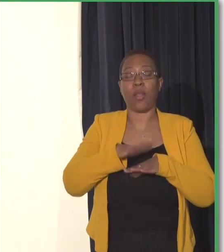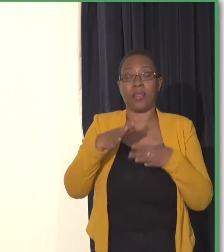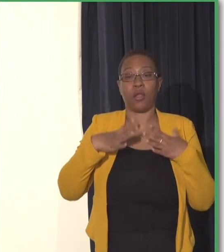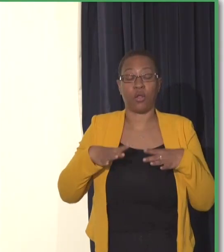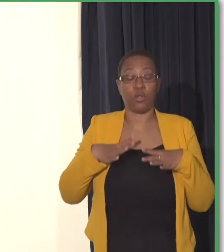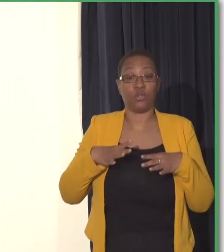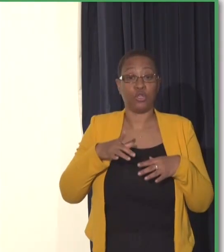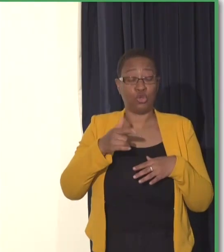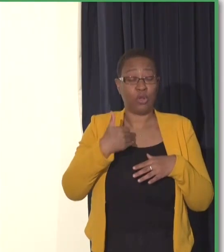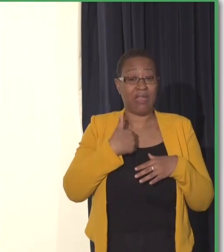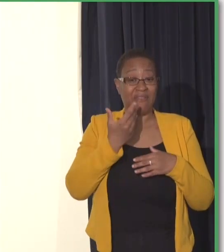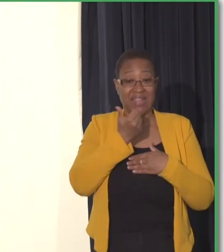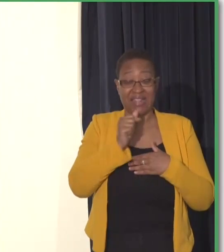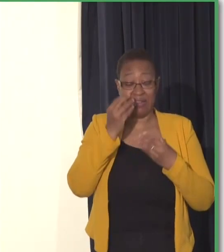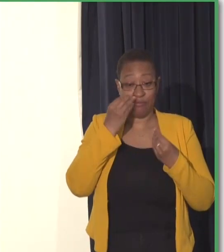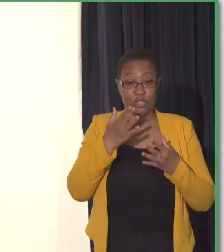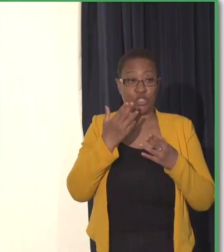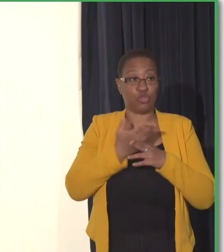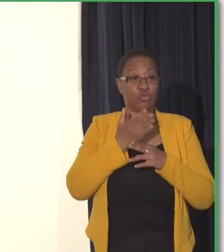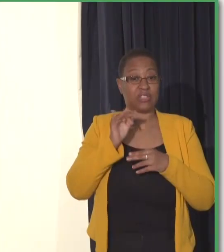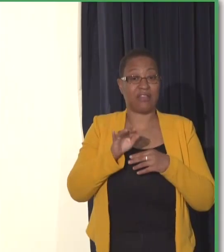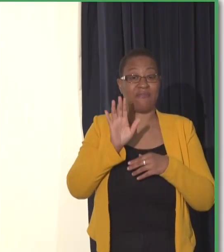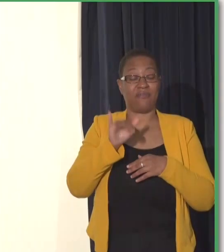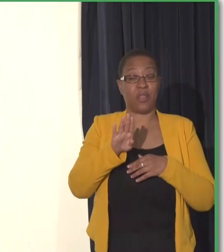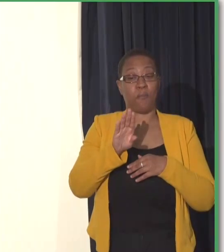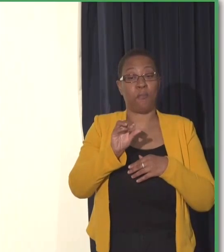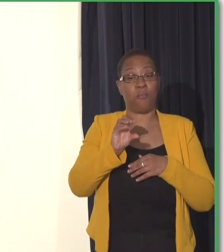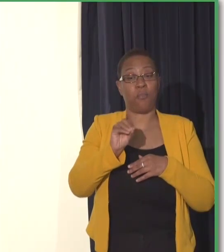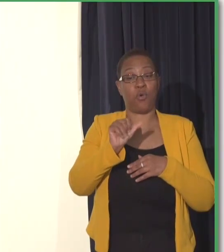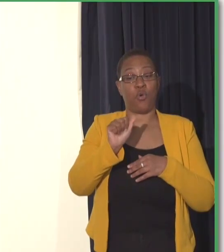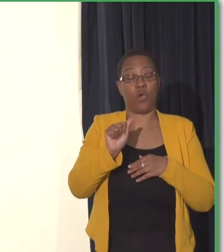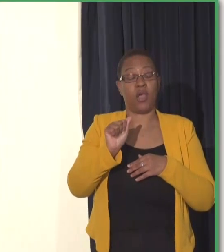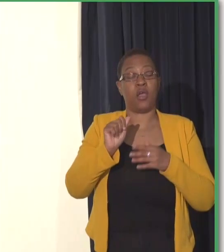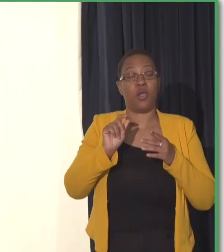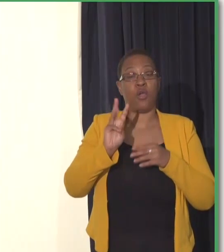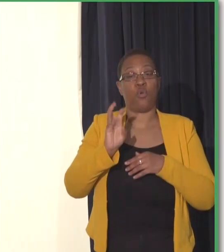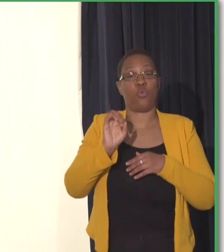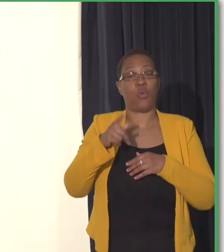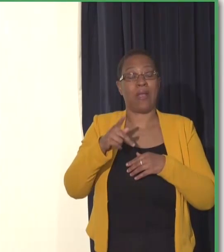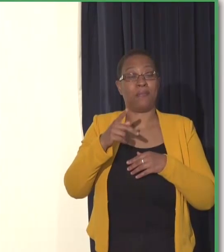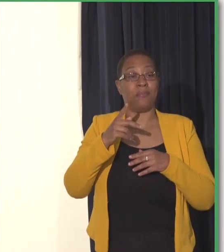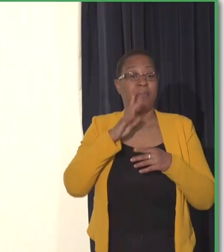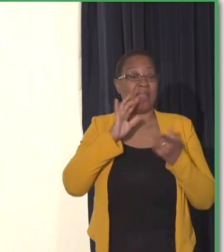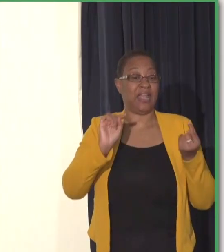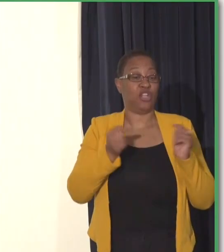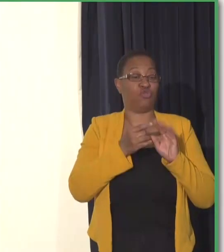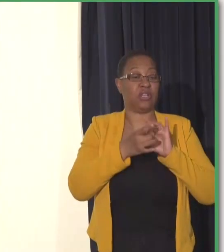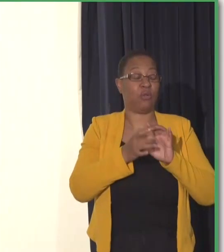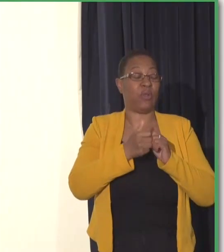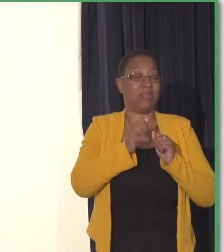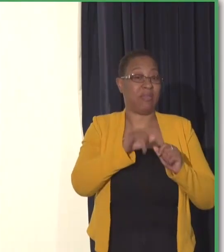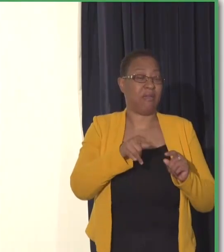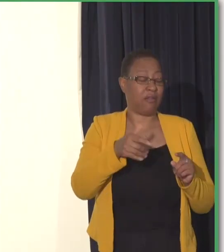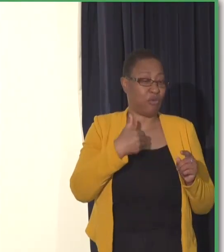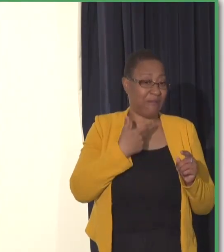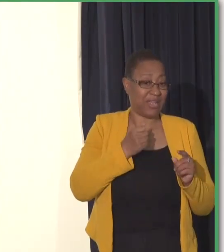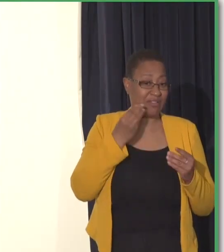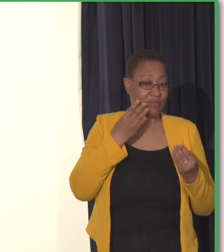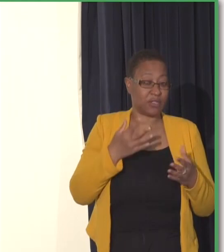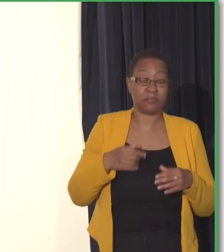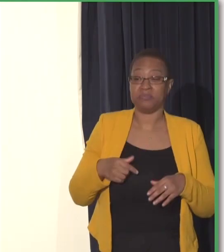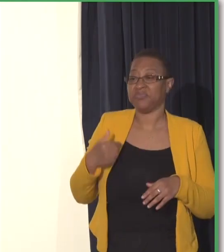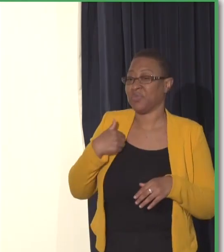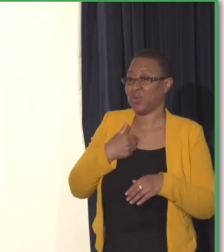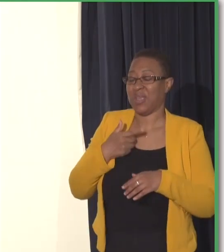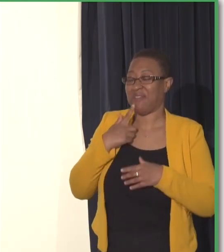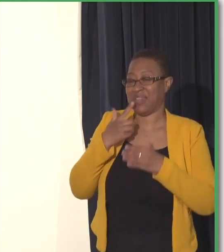the use of the BOLO wrap in terms of the injuries to the persons that it's, I don't really have any, we've had